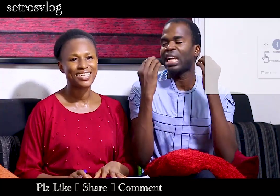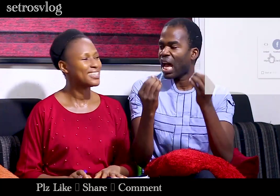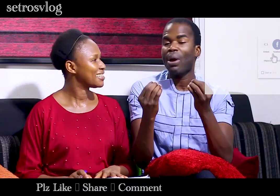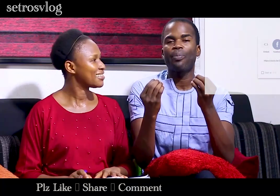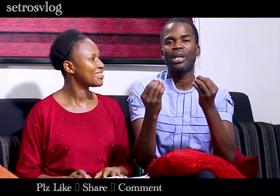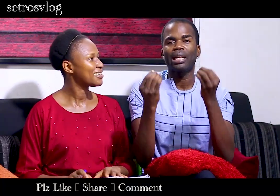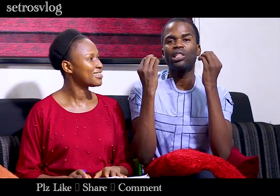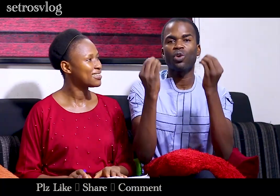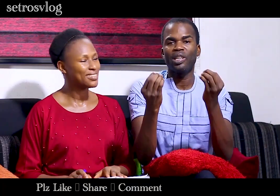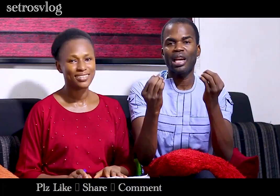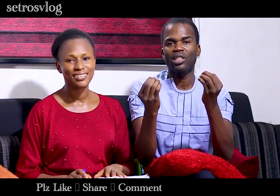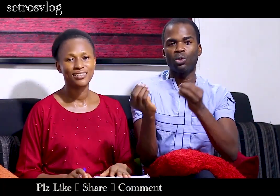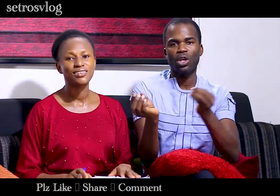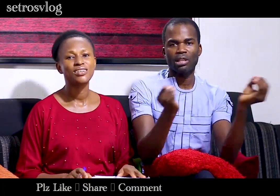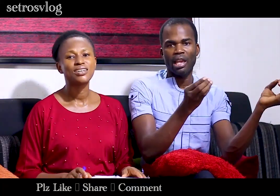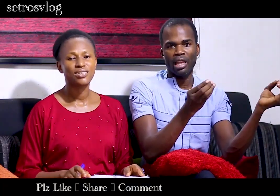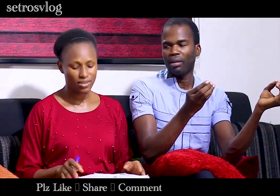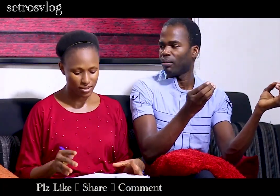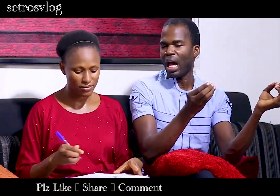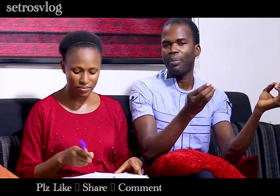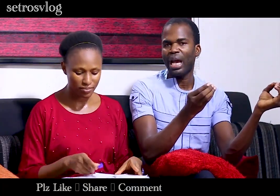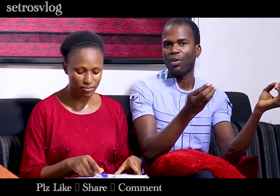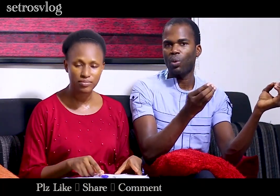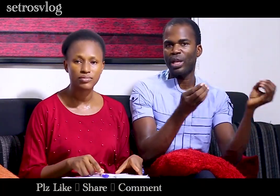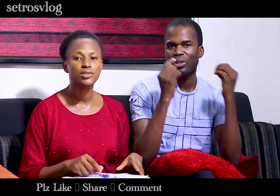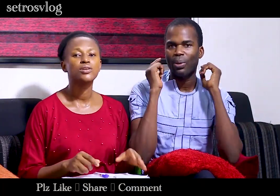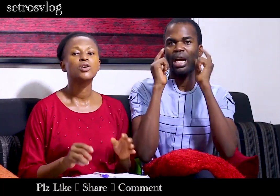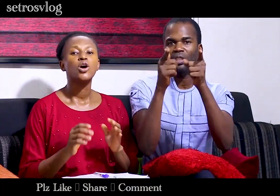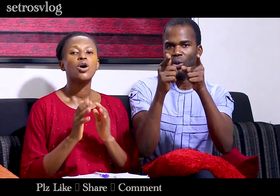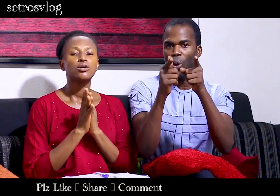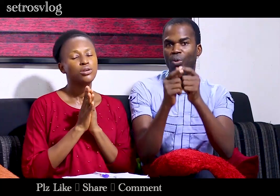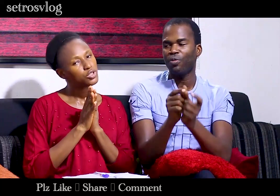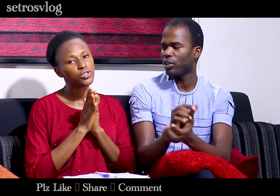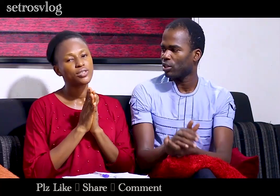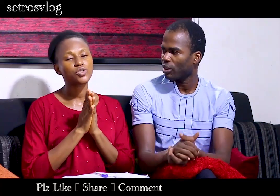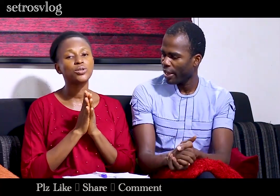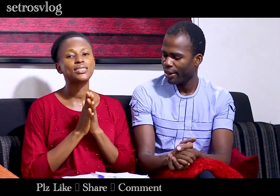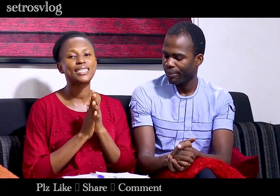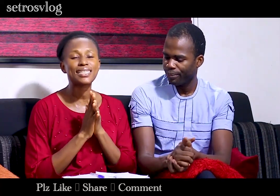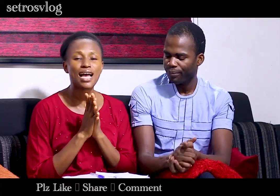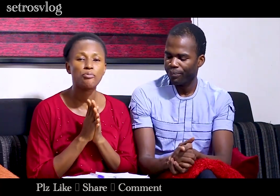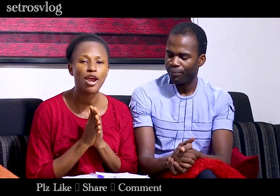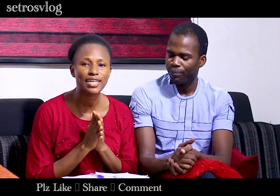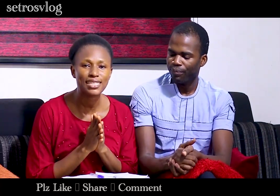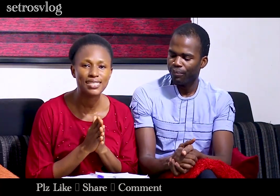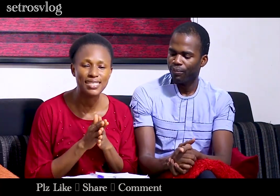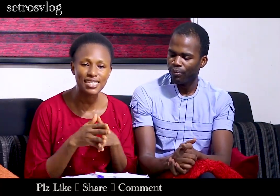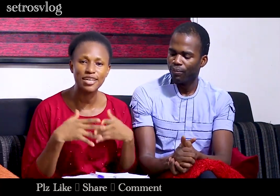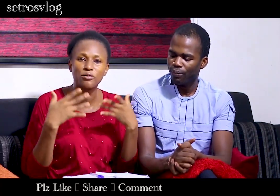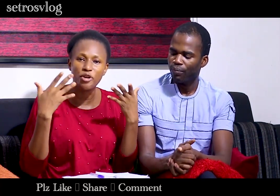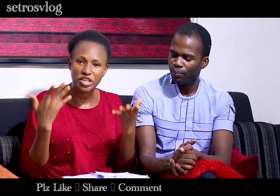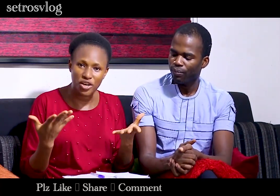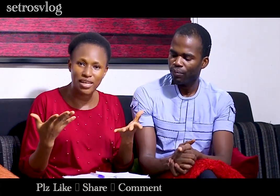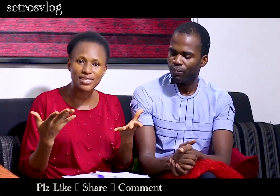Kenya. And how I pray that this COVID-19 will just be out of the way so that we can go visit so Kenya. So that's our prayer, that